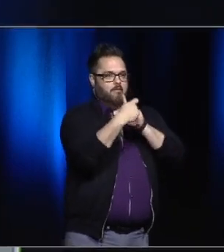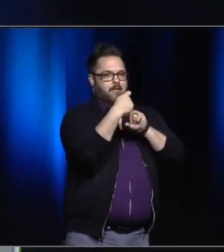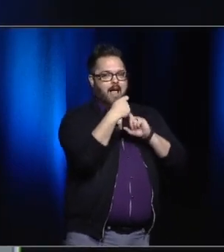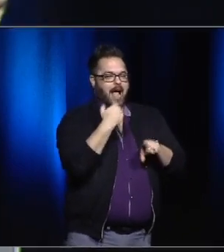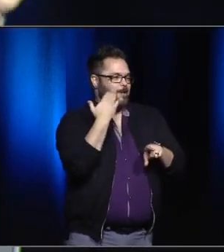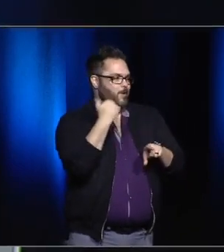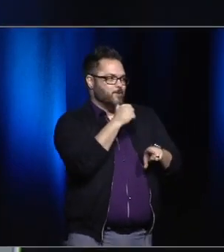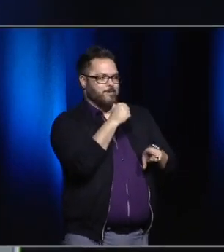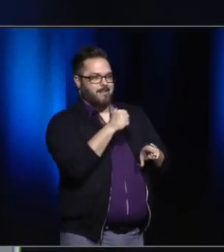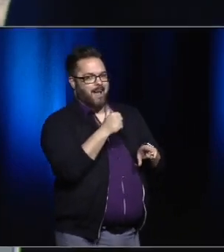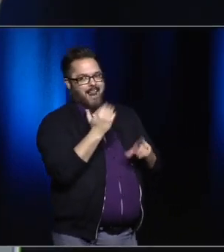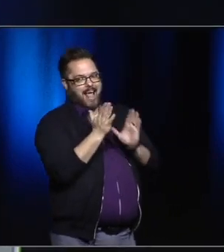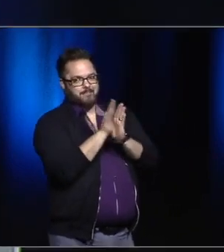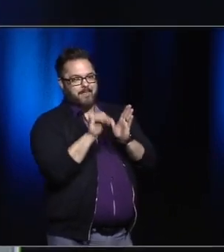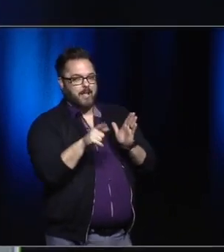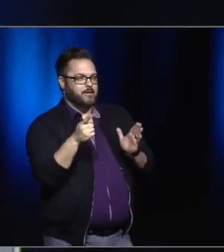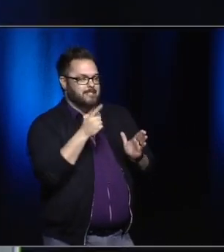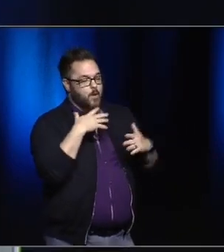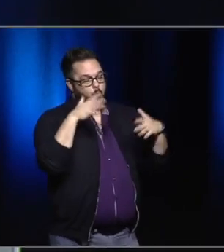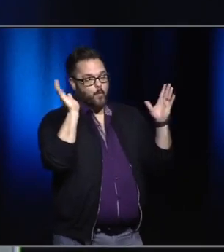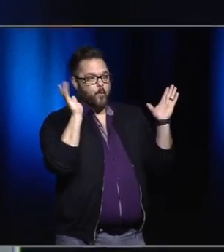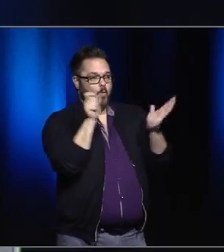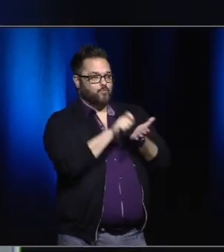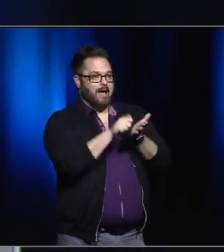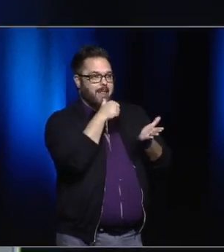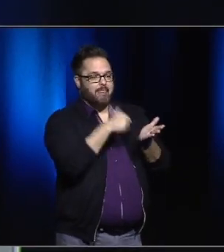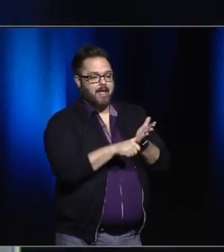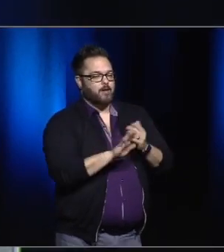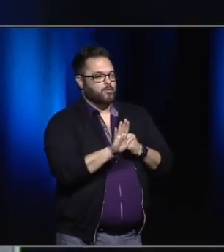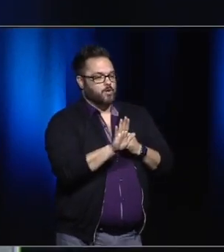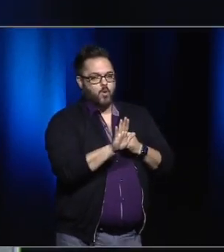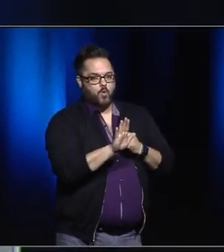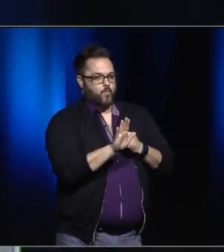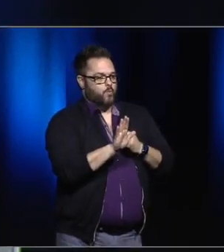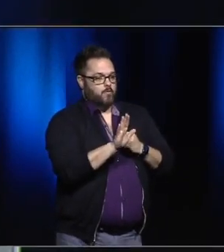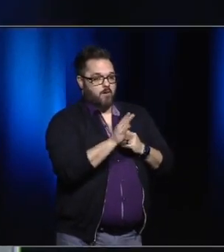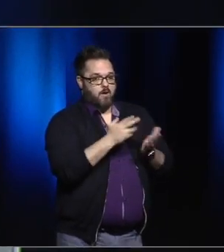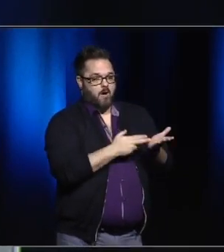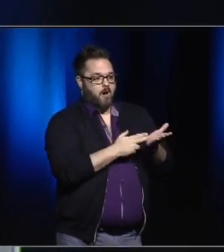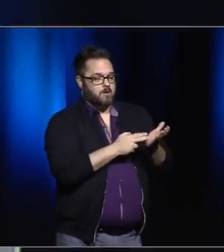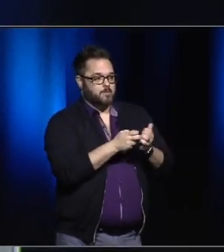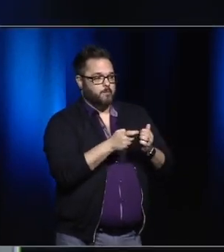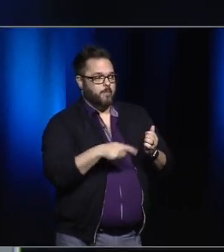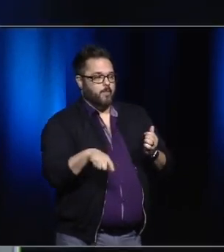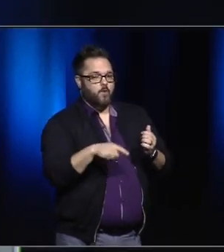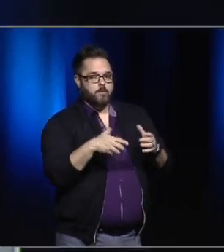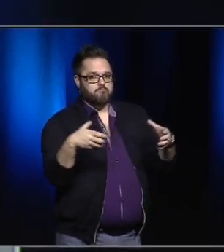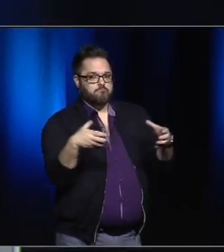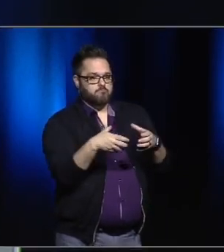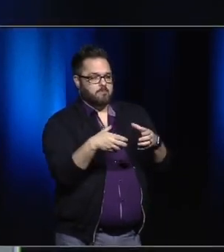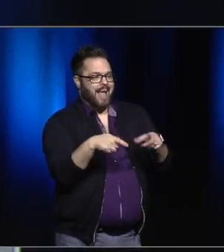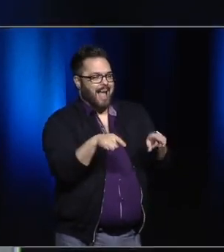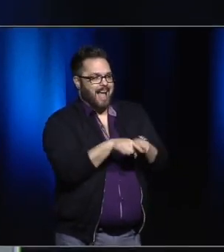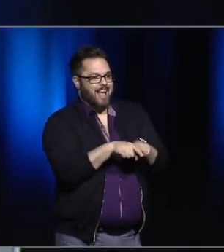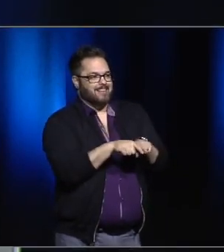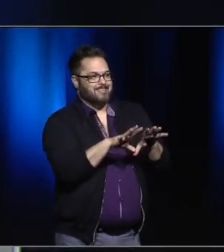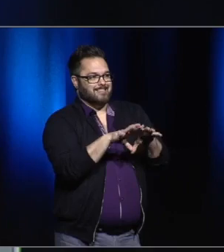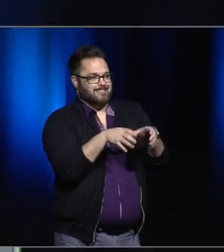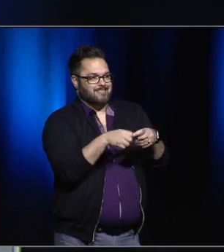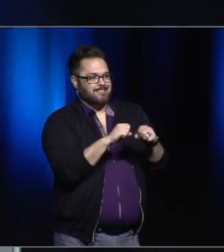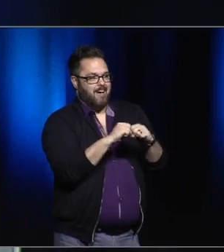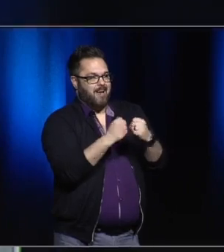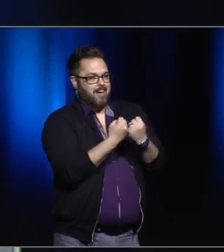that. You're all wanting like, ooh, write a letter. No. Genuinely, I think we need to come together as a society, and if there's